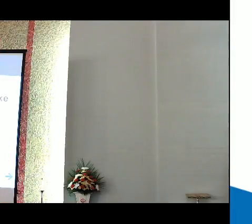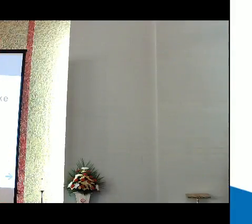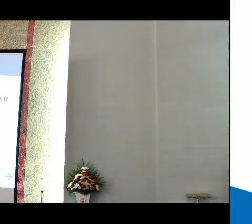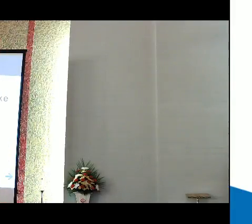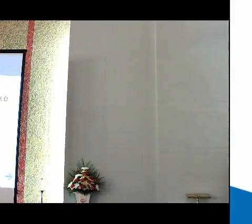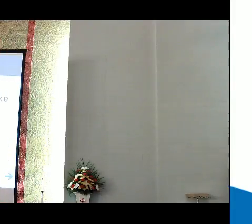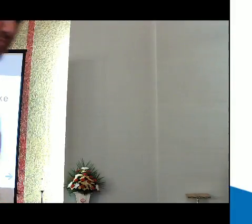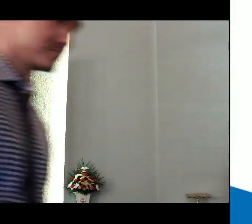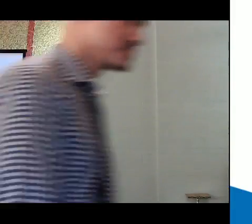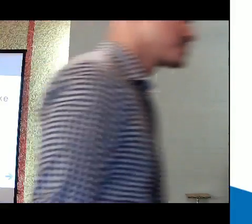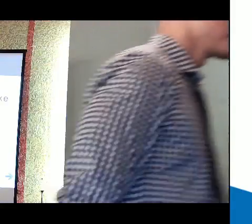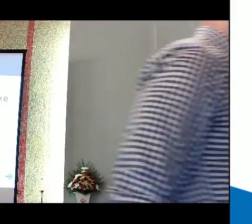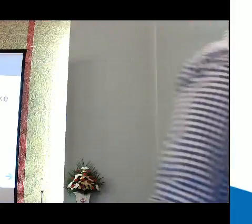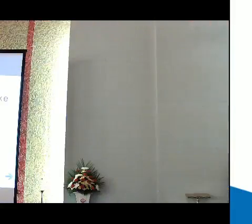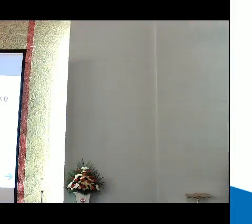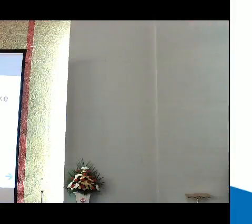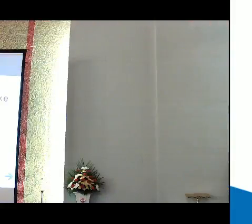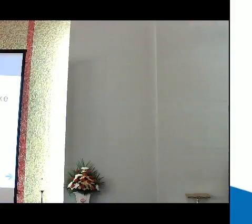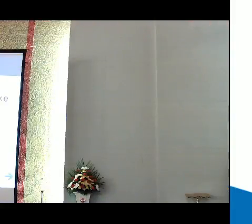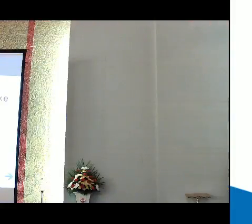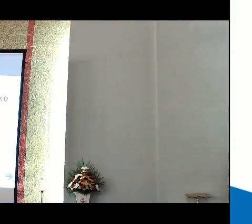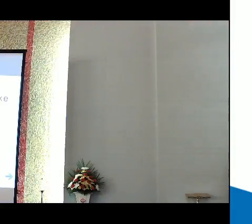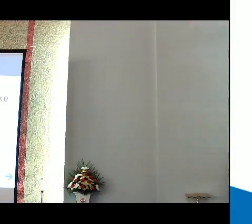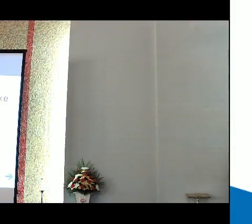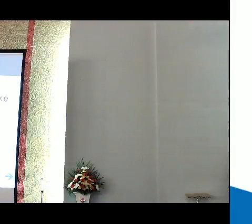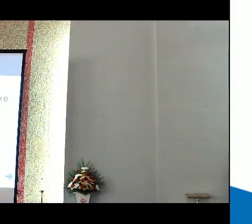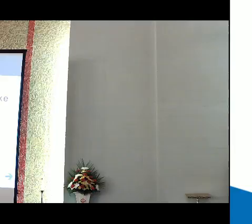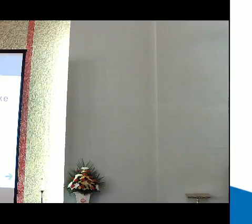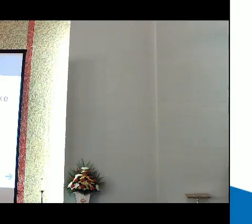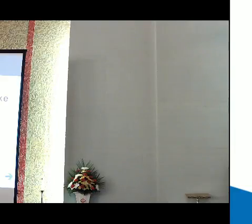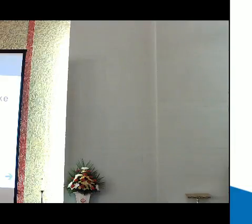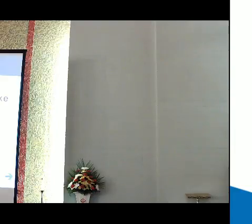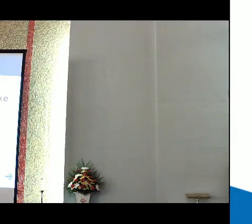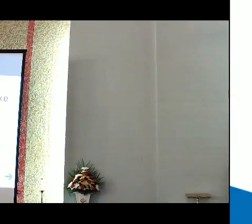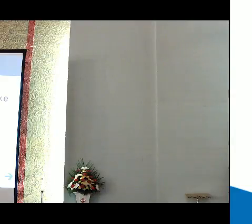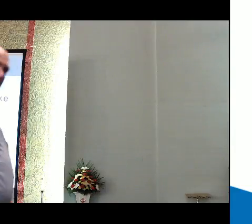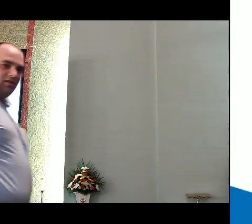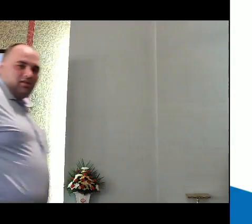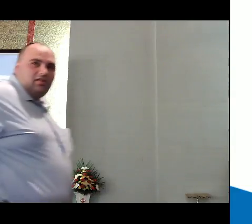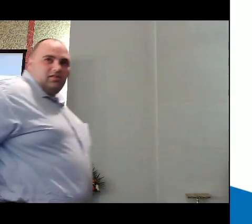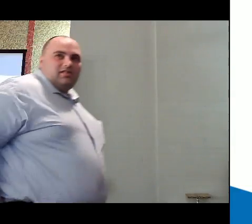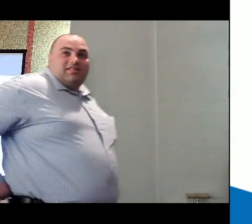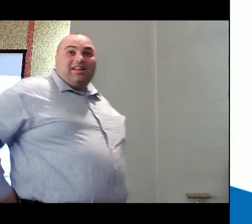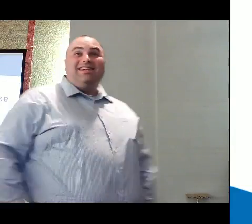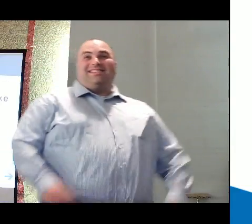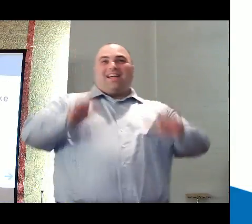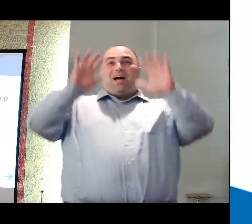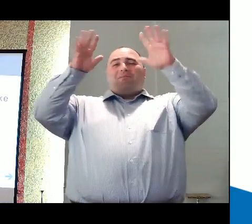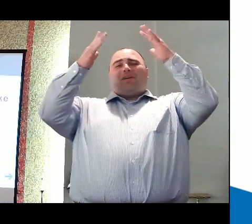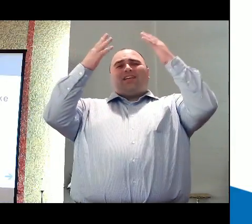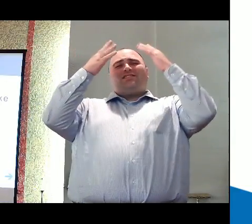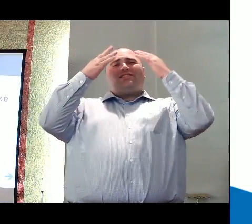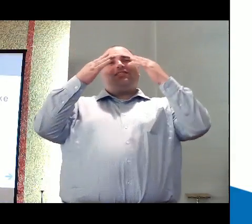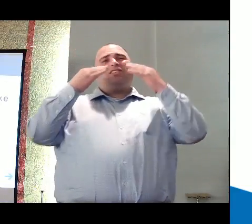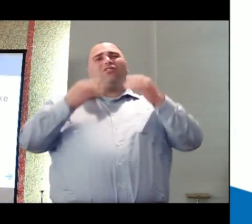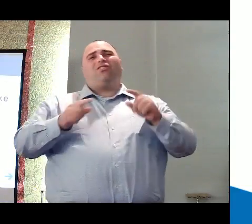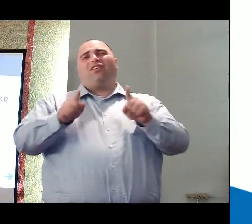Amazing grace, how sweet the sound